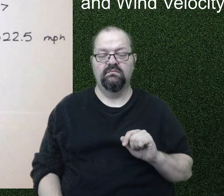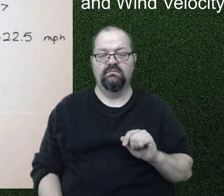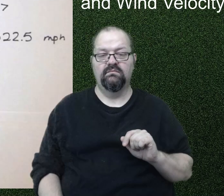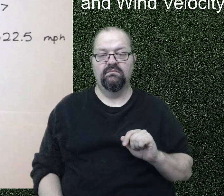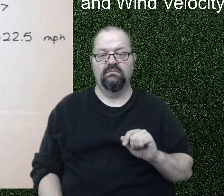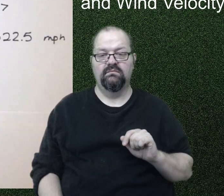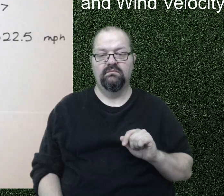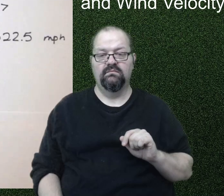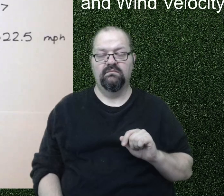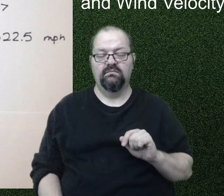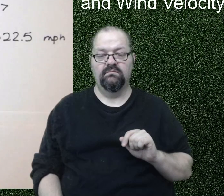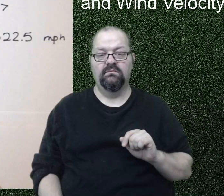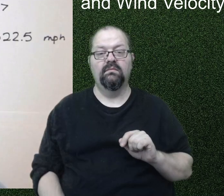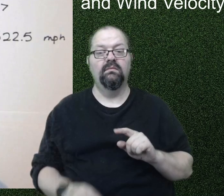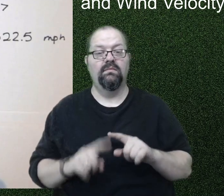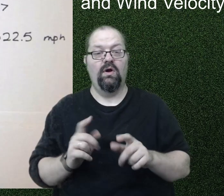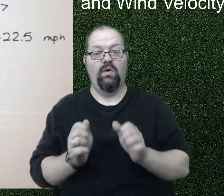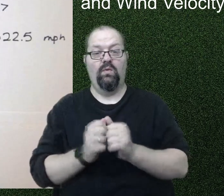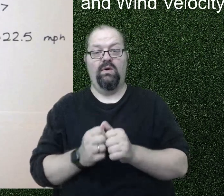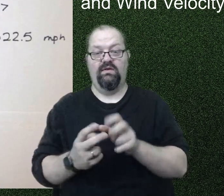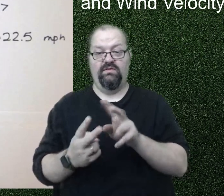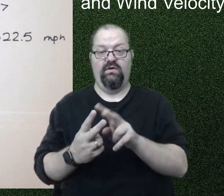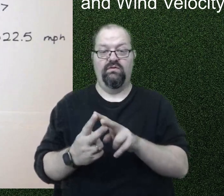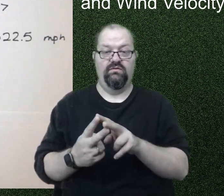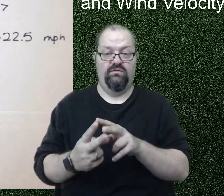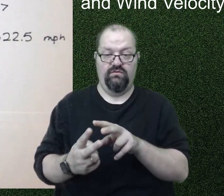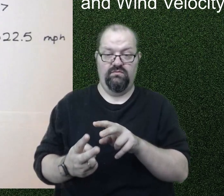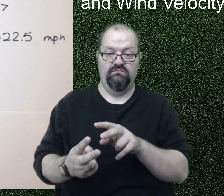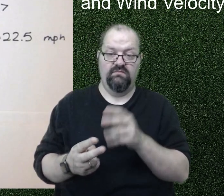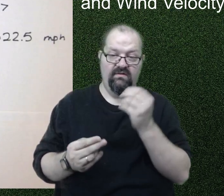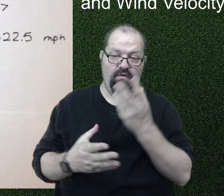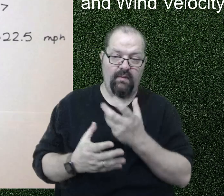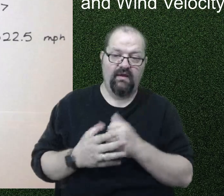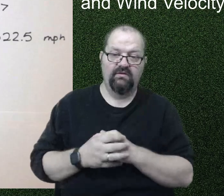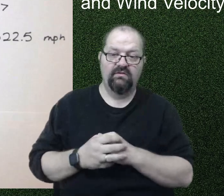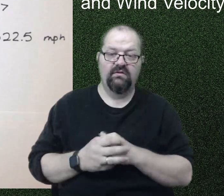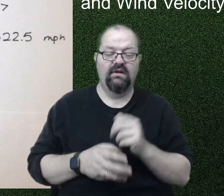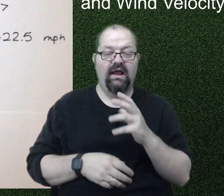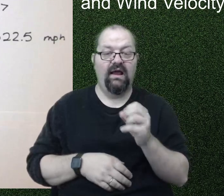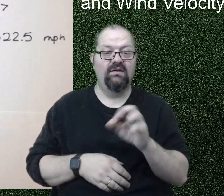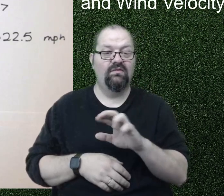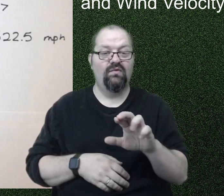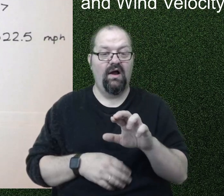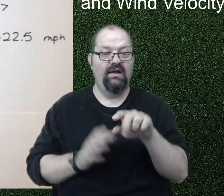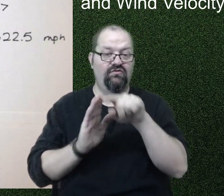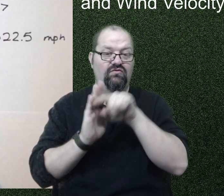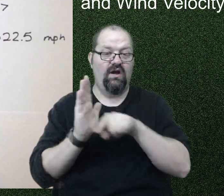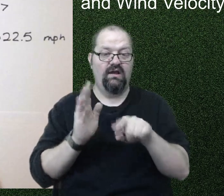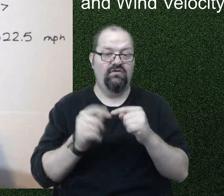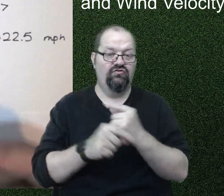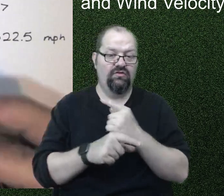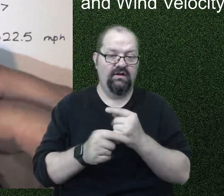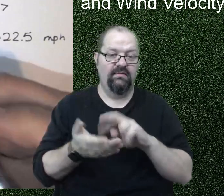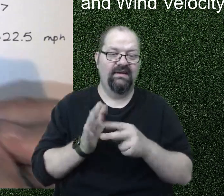direction. But with those two pieces together and right triangle trig, I can figure out what that angle is.